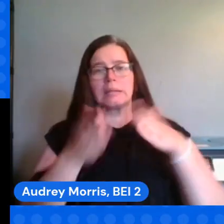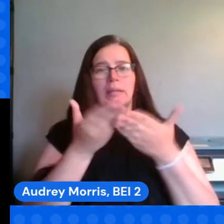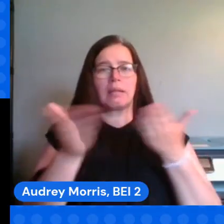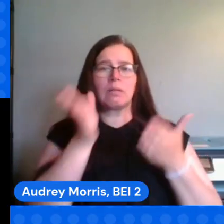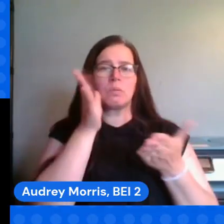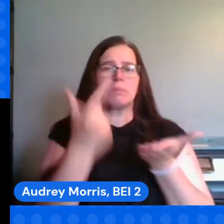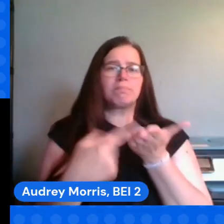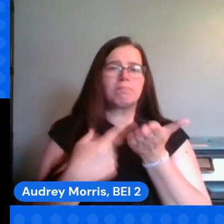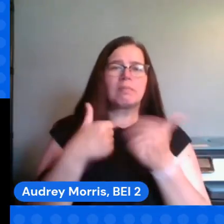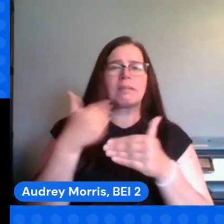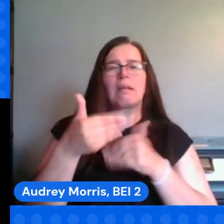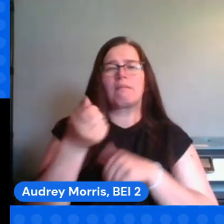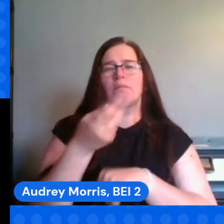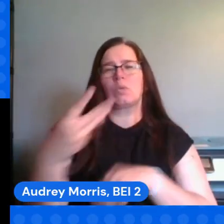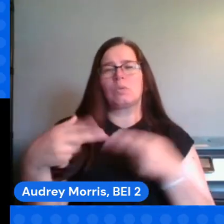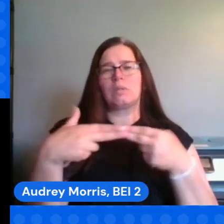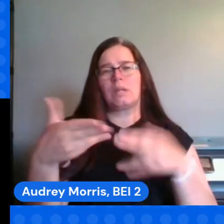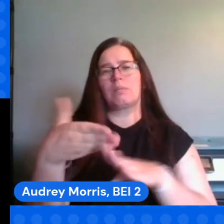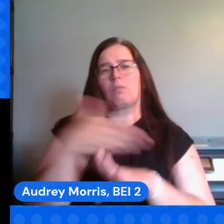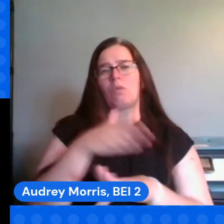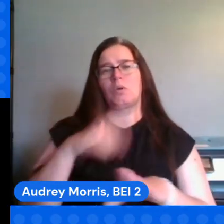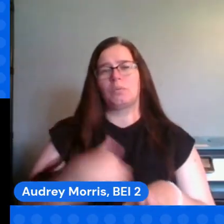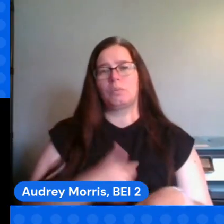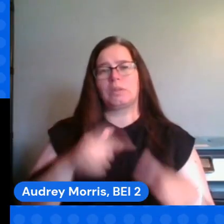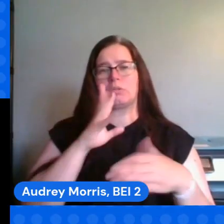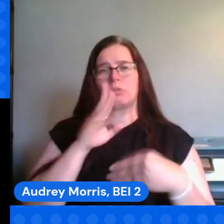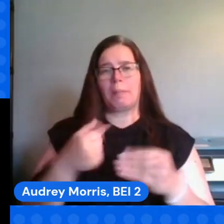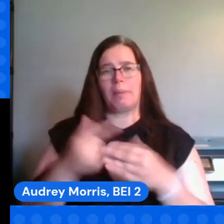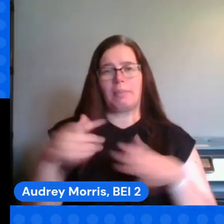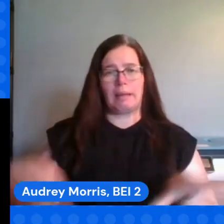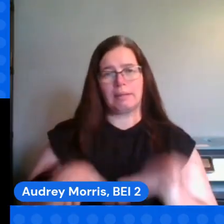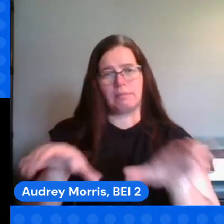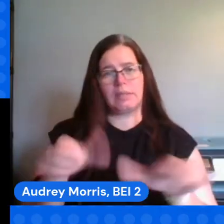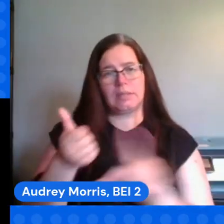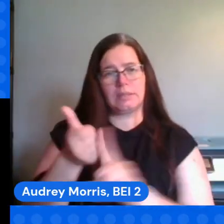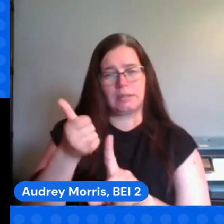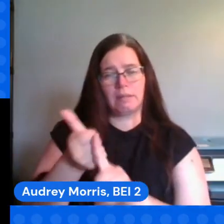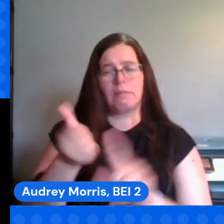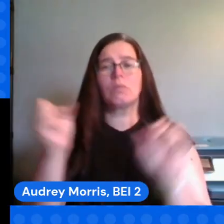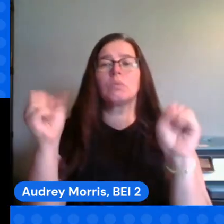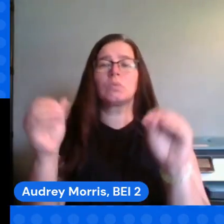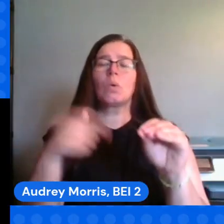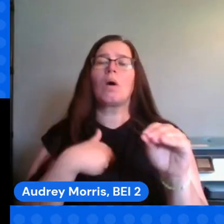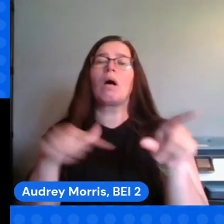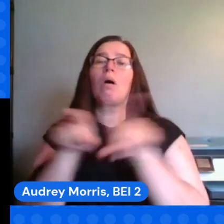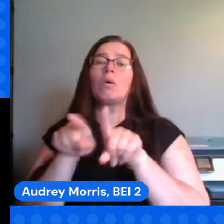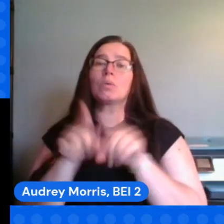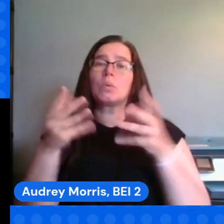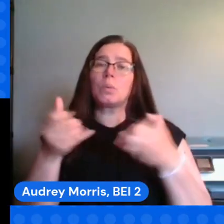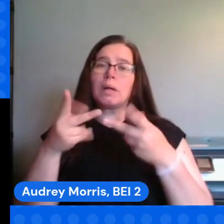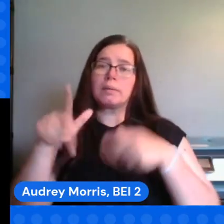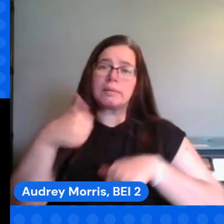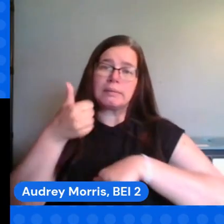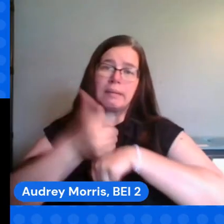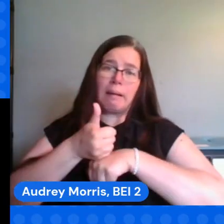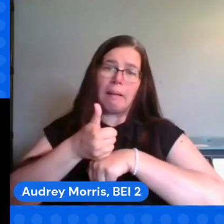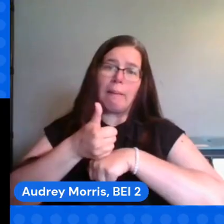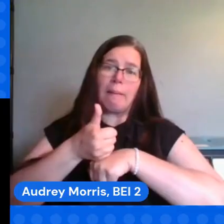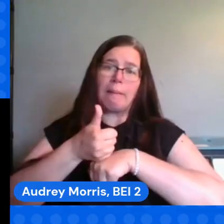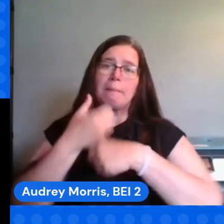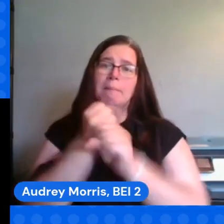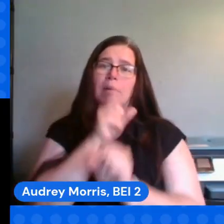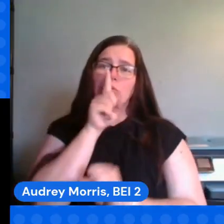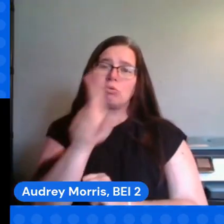next few slides before we actually get into the activity itself. Um, and so I also want to position it from a standpoint of ensuring